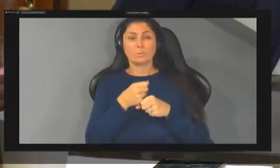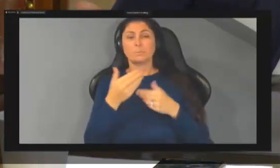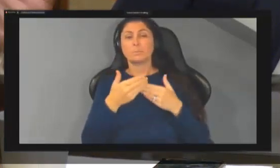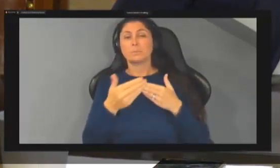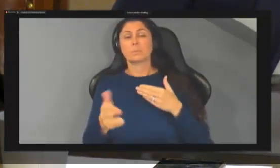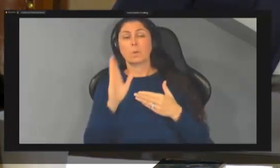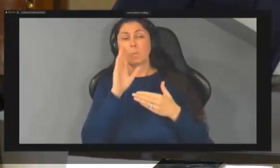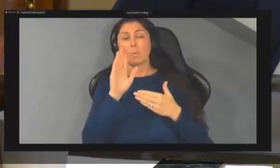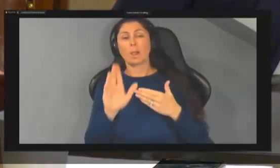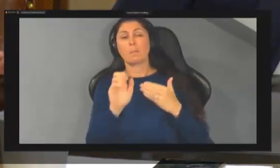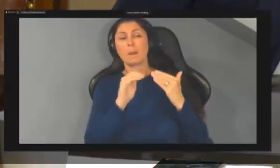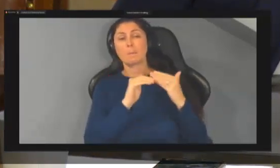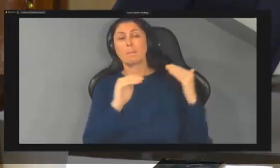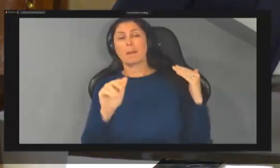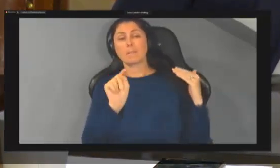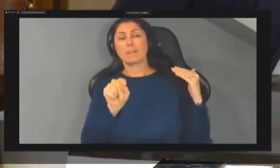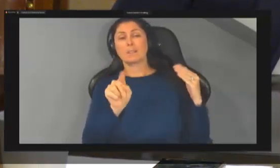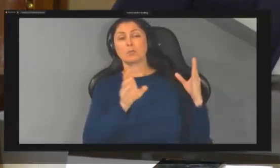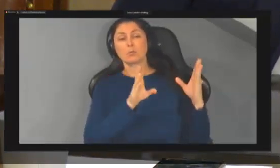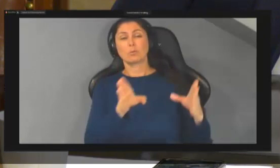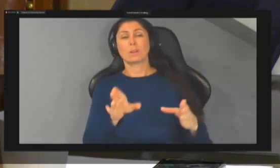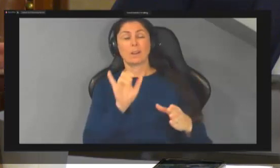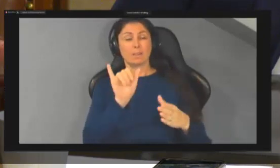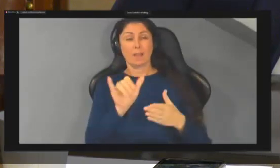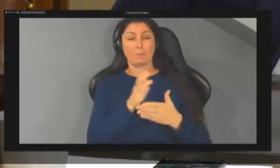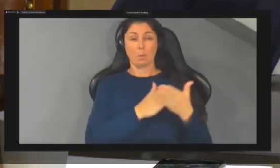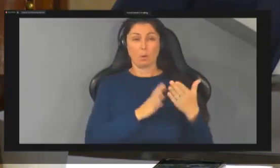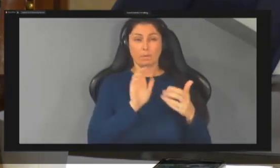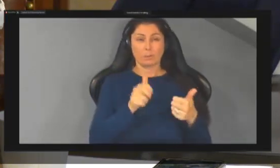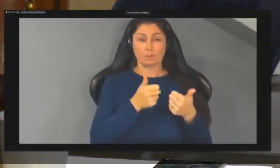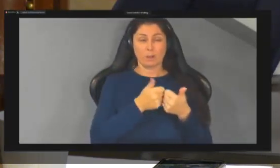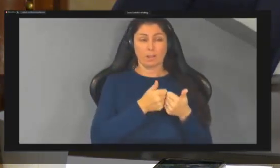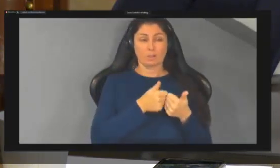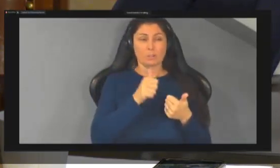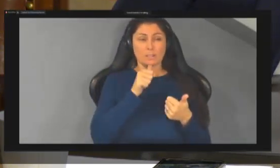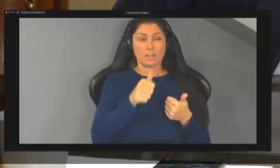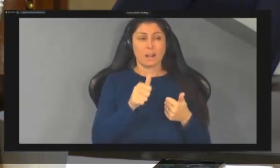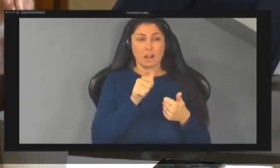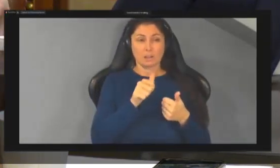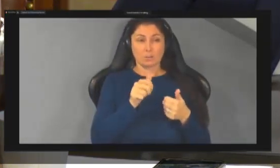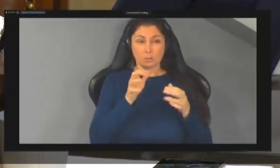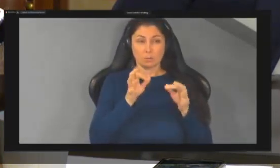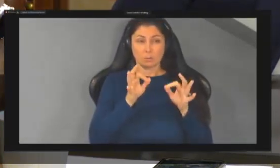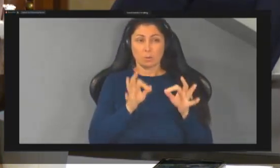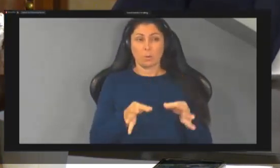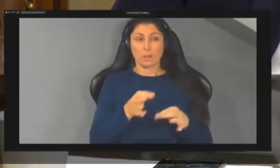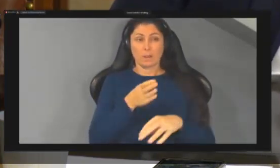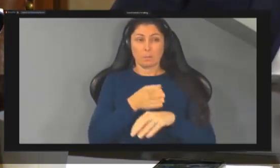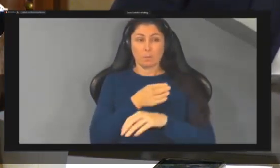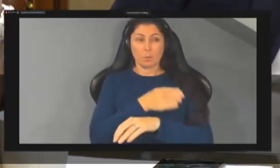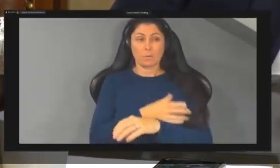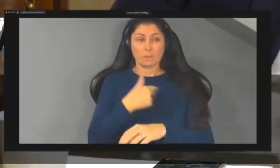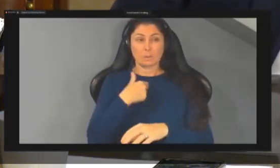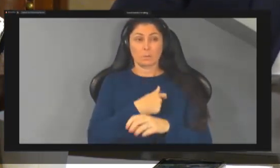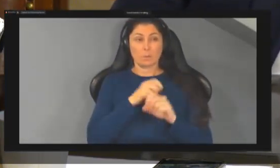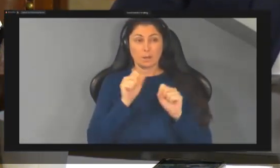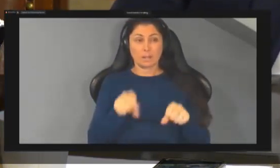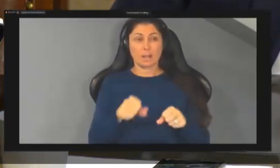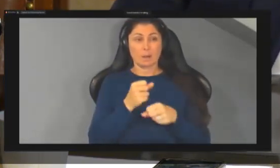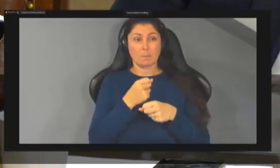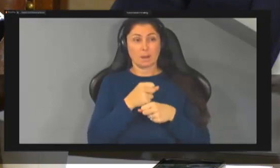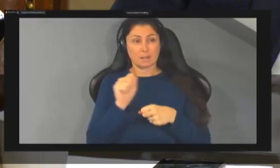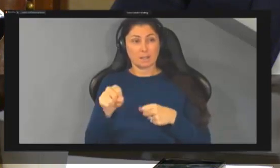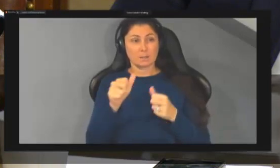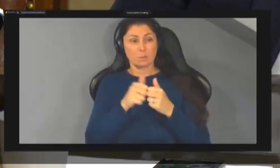this street. So that's part of the challenge. It's not, certainly there are improvements we can make still, certainly with